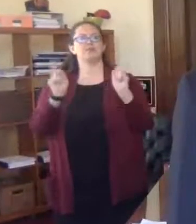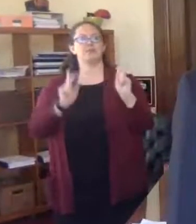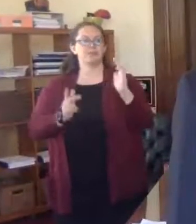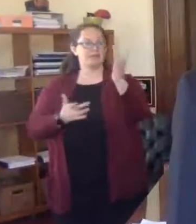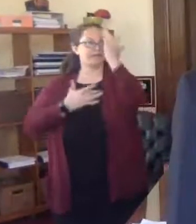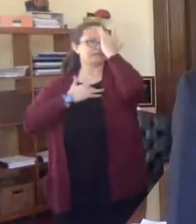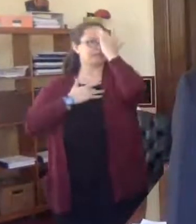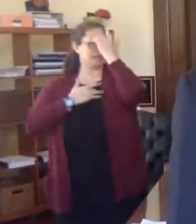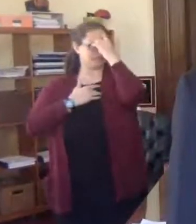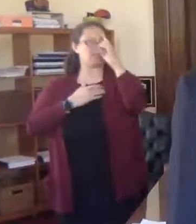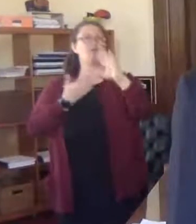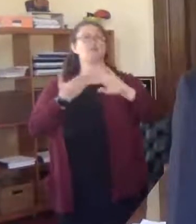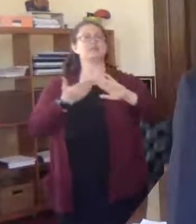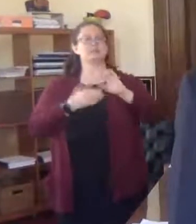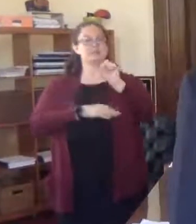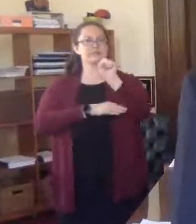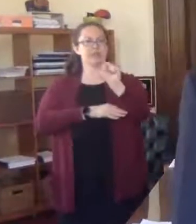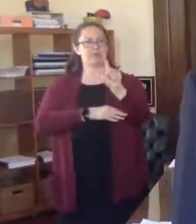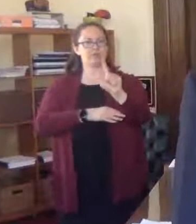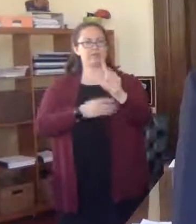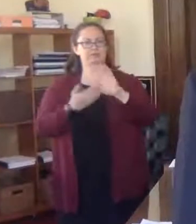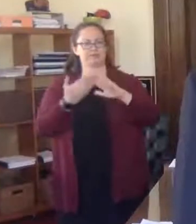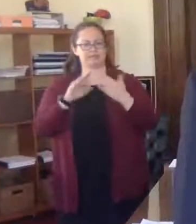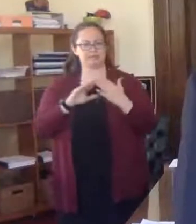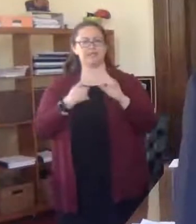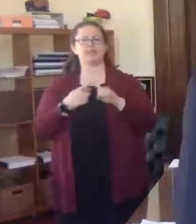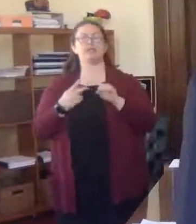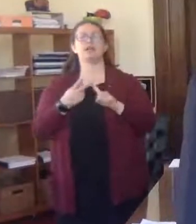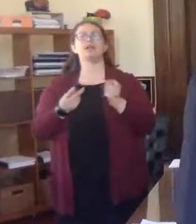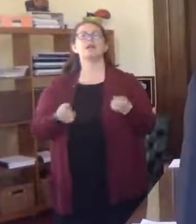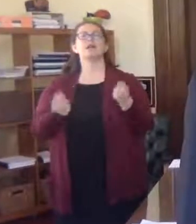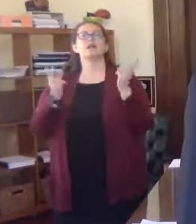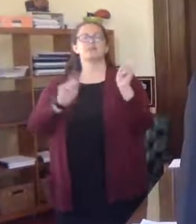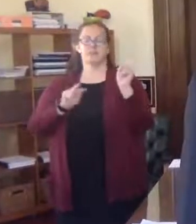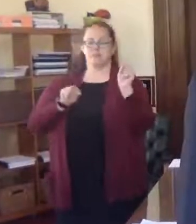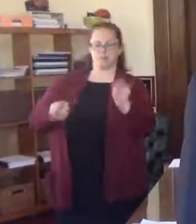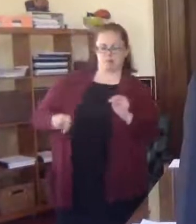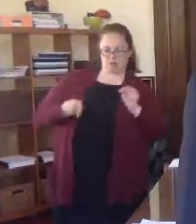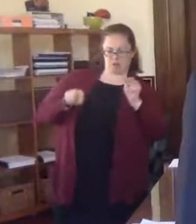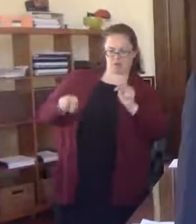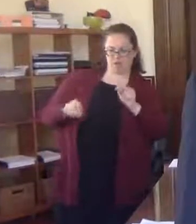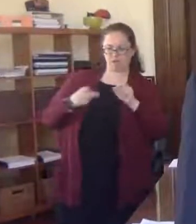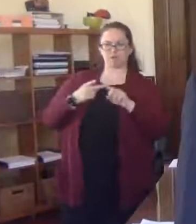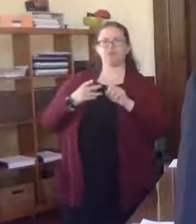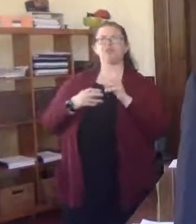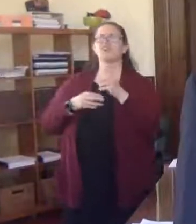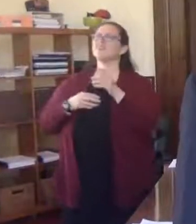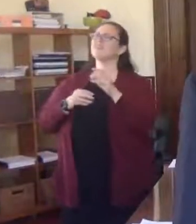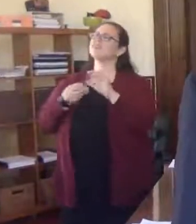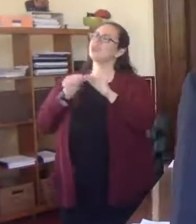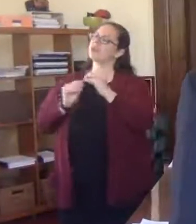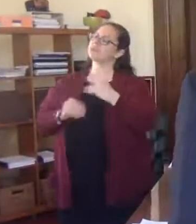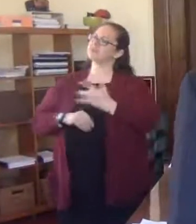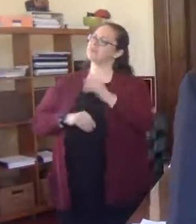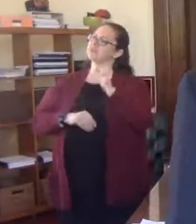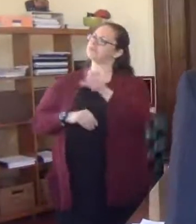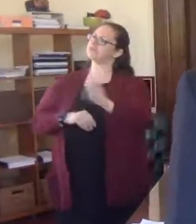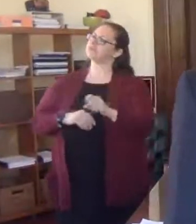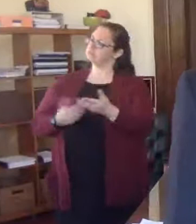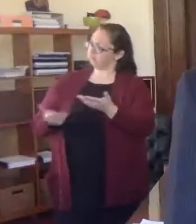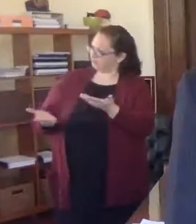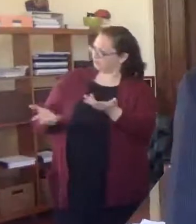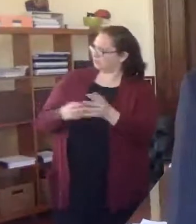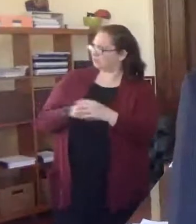include how many people are being monitored and so forth, the typical numbers that we put out? All right.